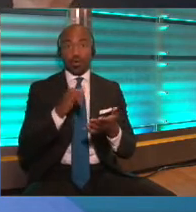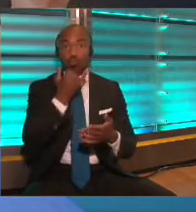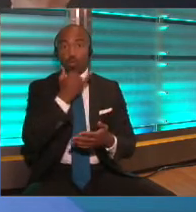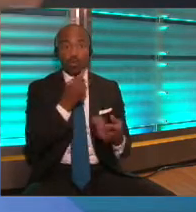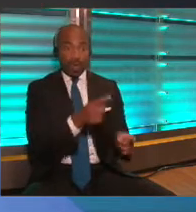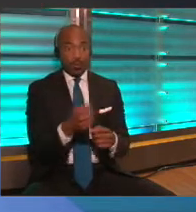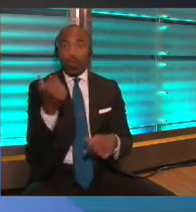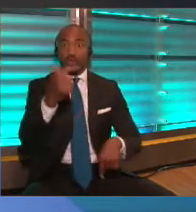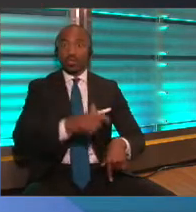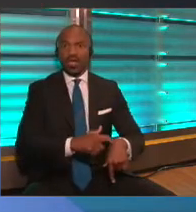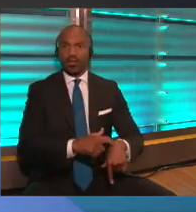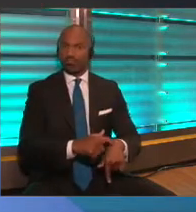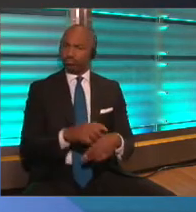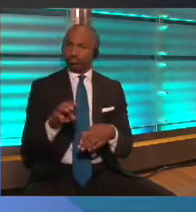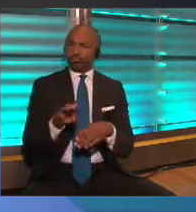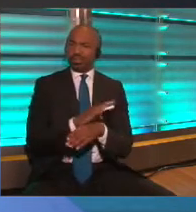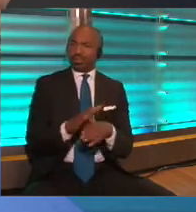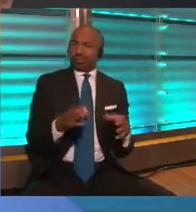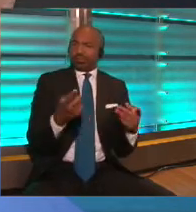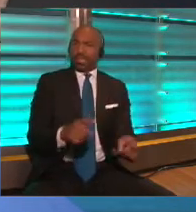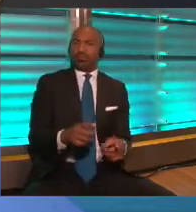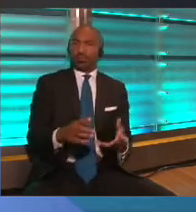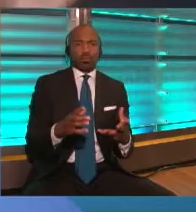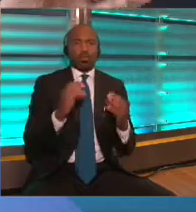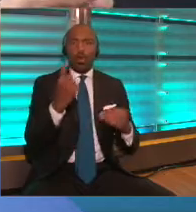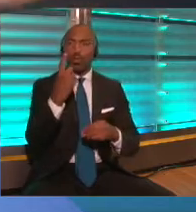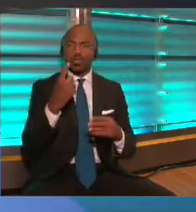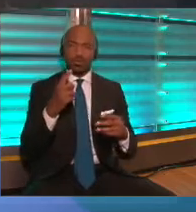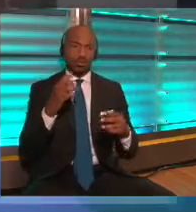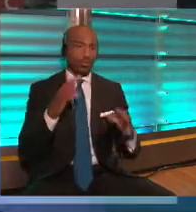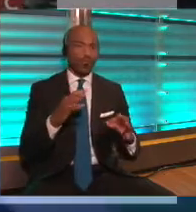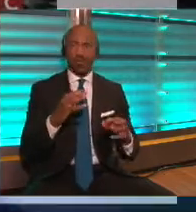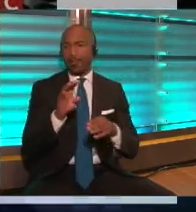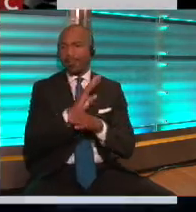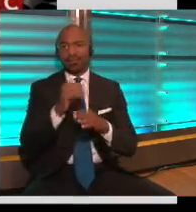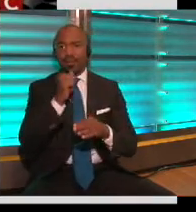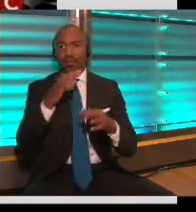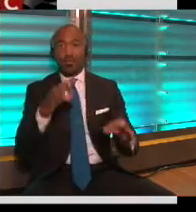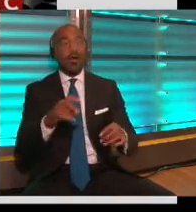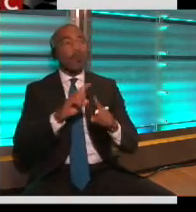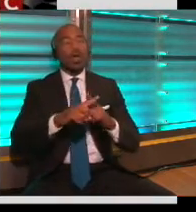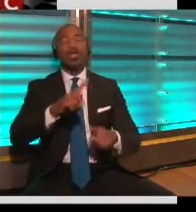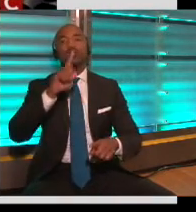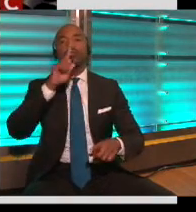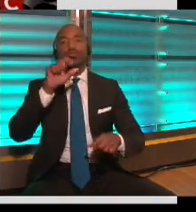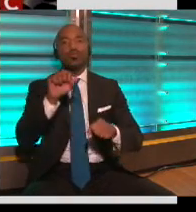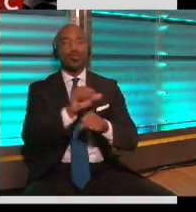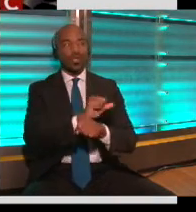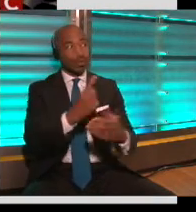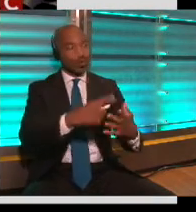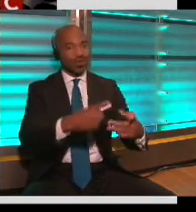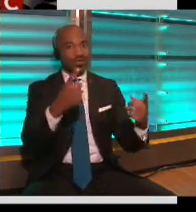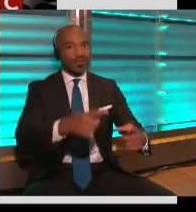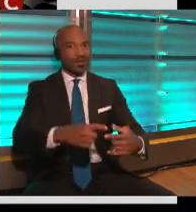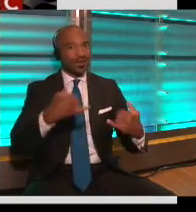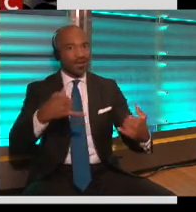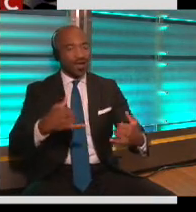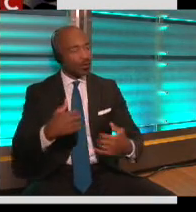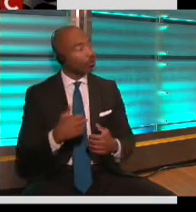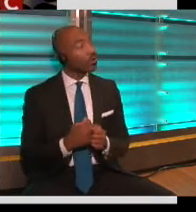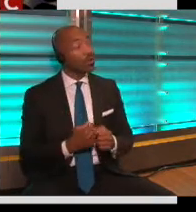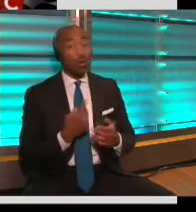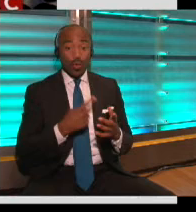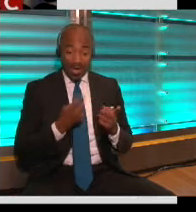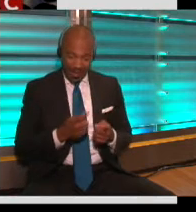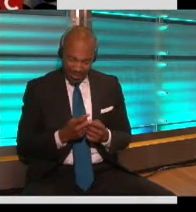of doing business, because nobody's perfect. No business is perfect. But this is real. This is what's happening right now. This is what's happening at